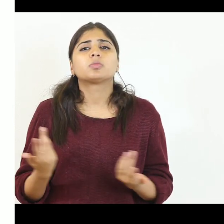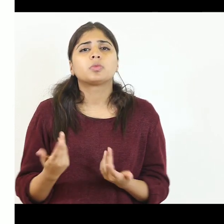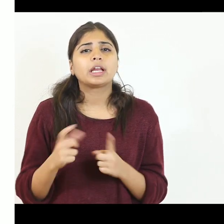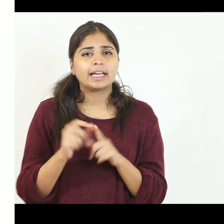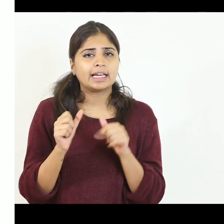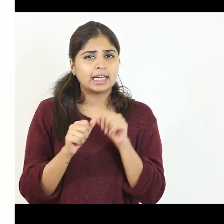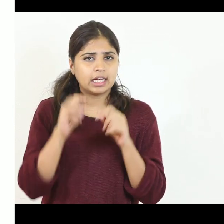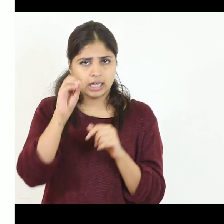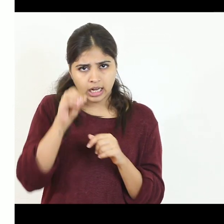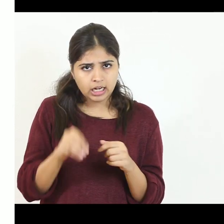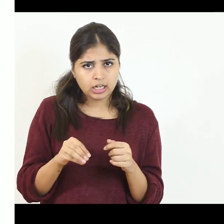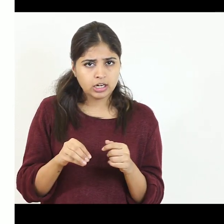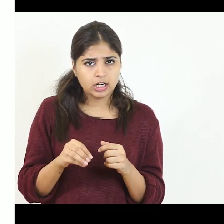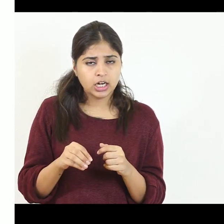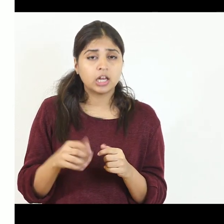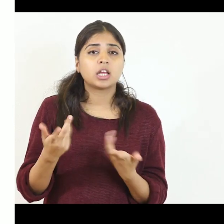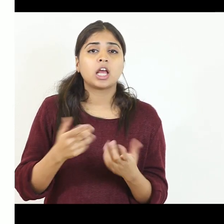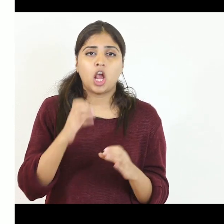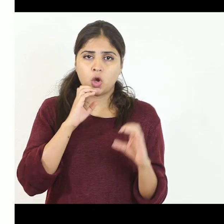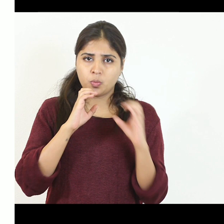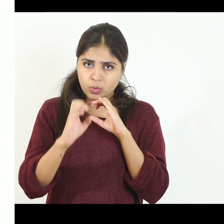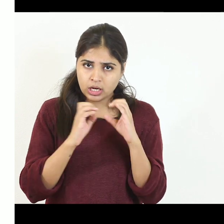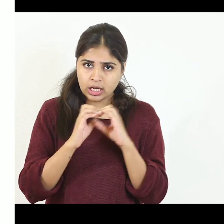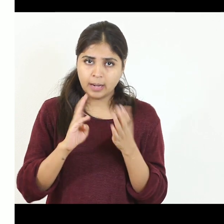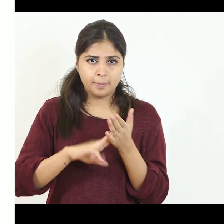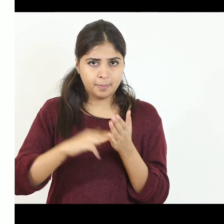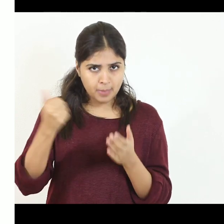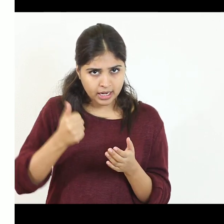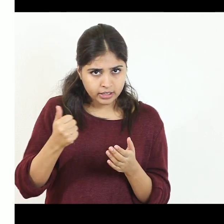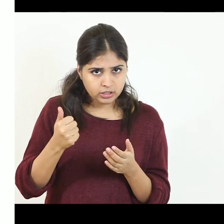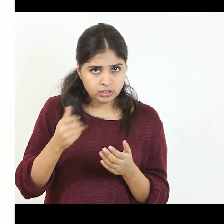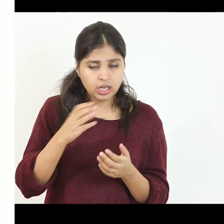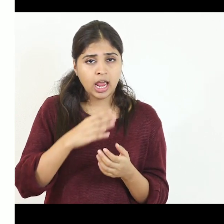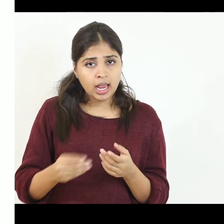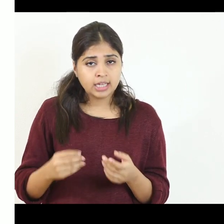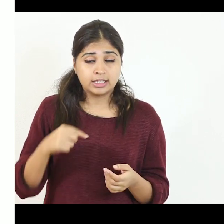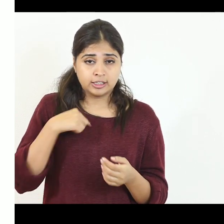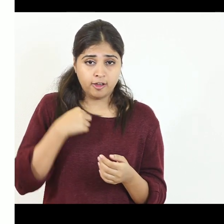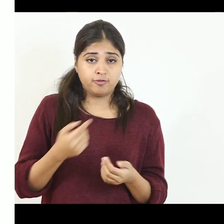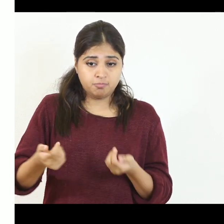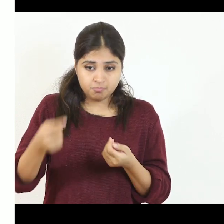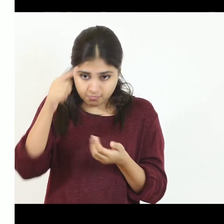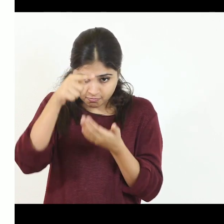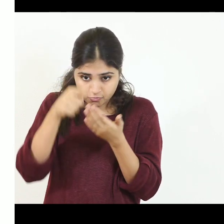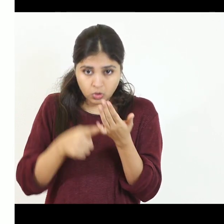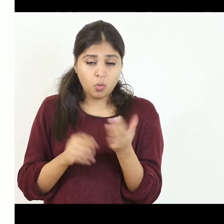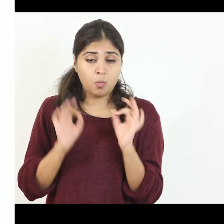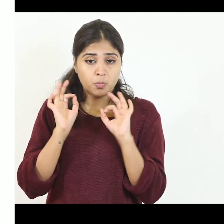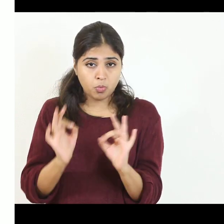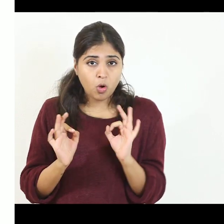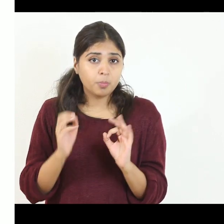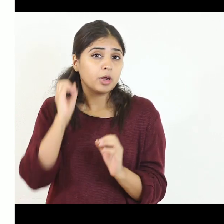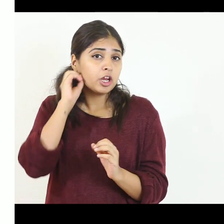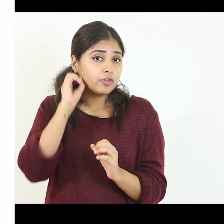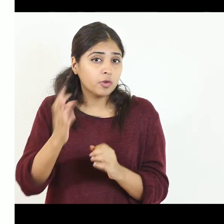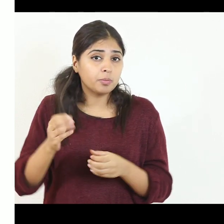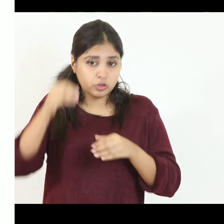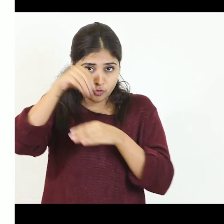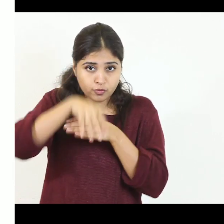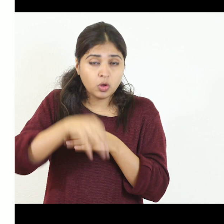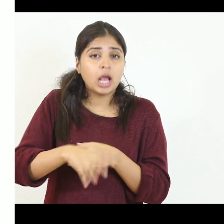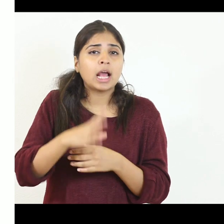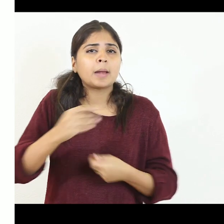with managers and maintaining proper information flow and having general business awareness and necessary